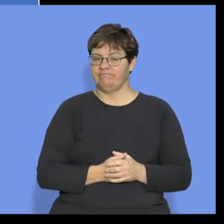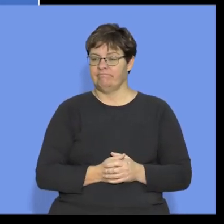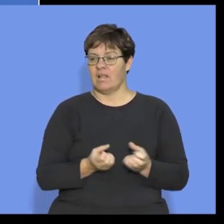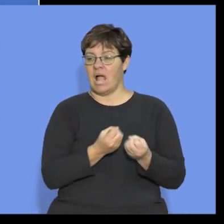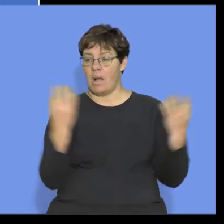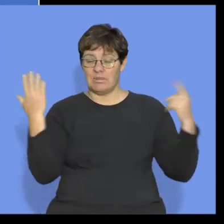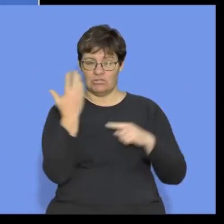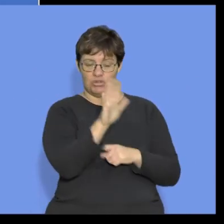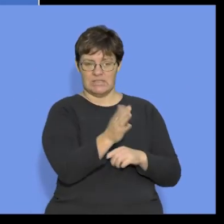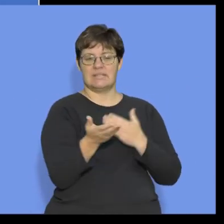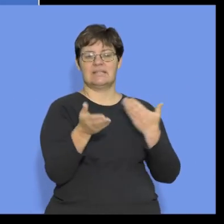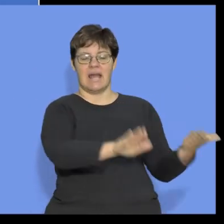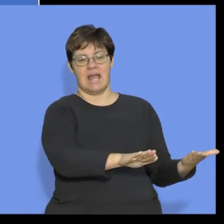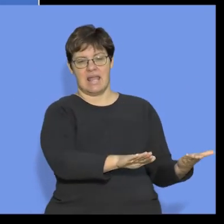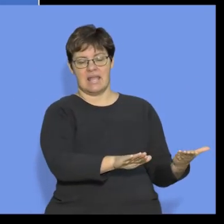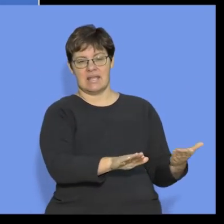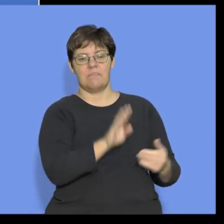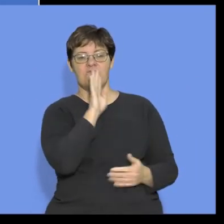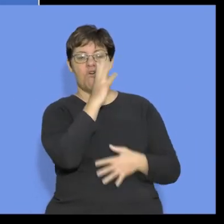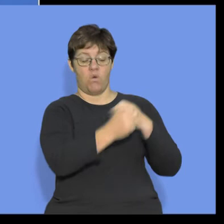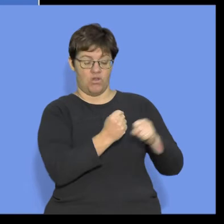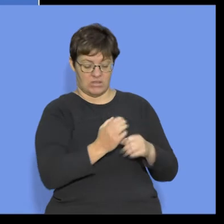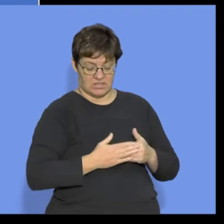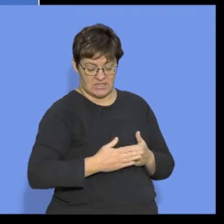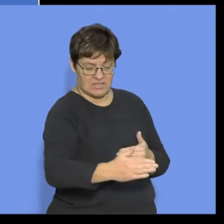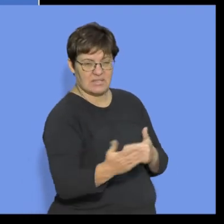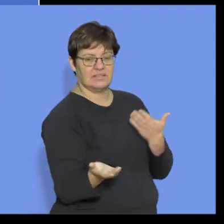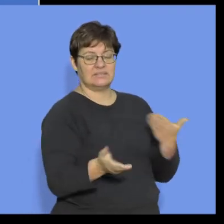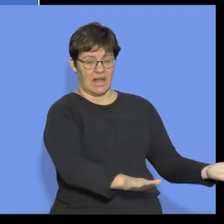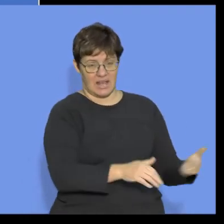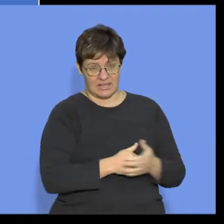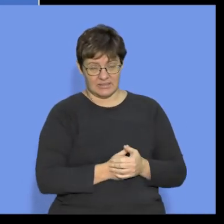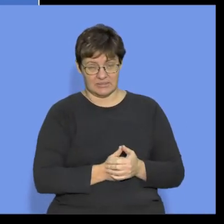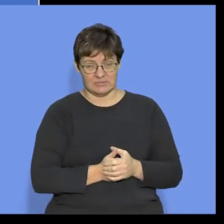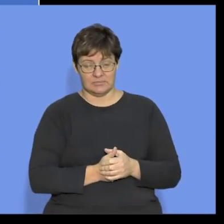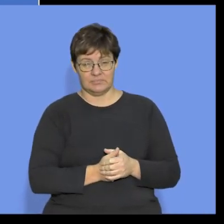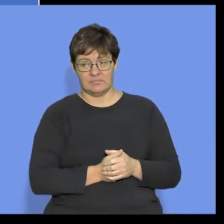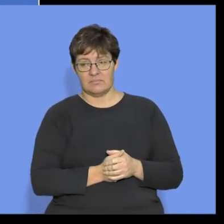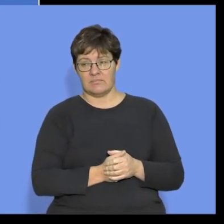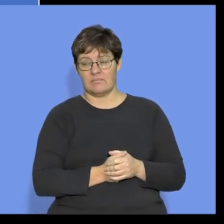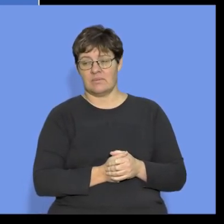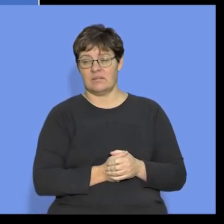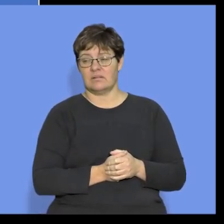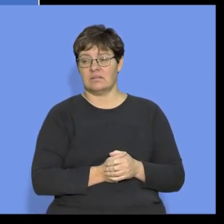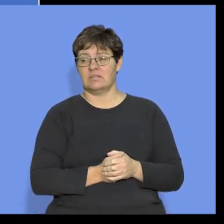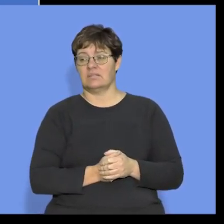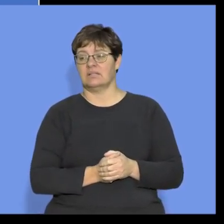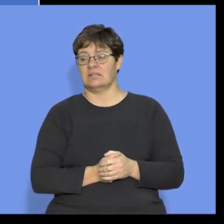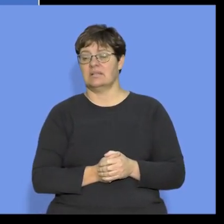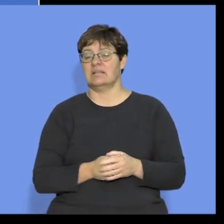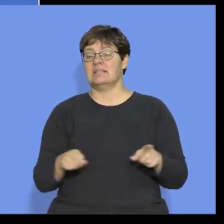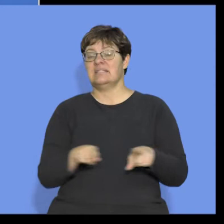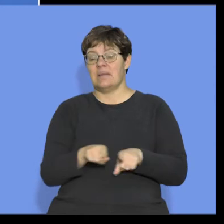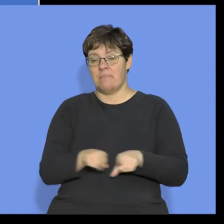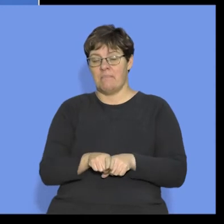number of trees that die within 4 years. How many trees dies within 4 years? Then also,